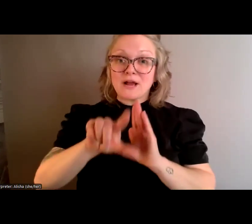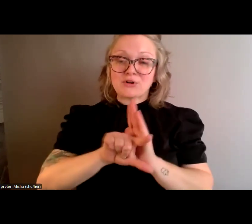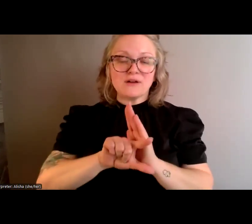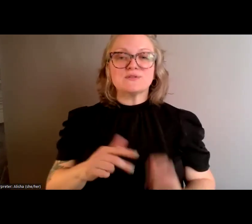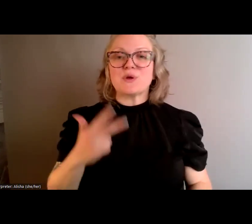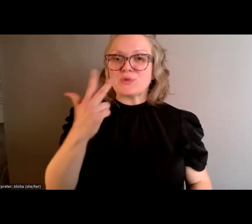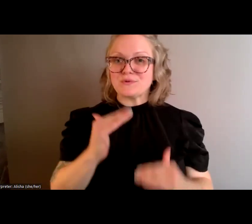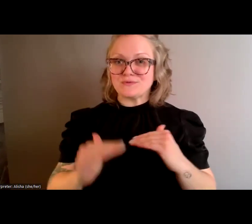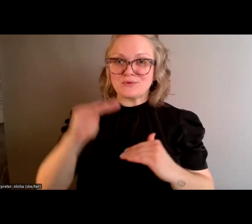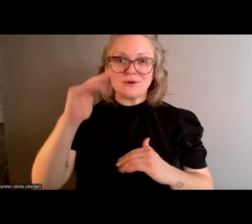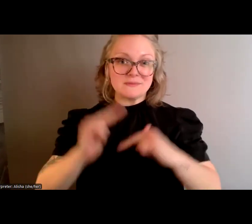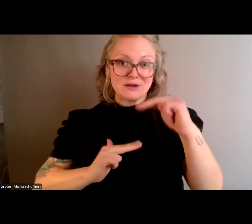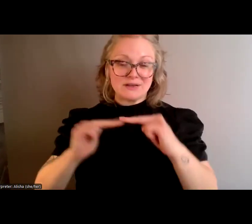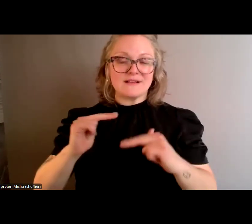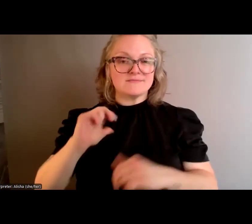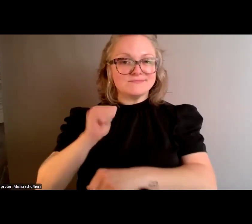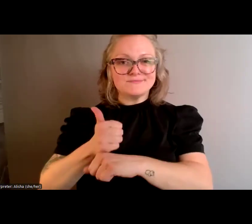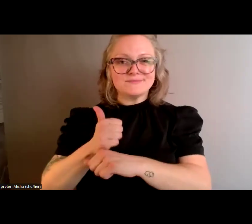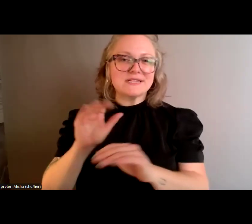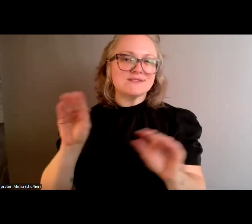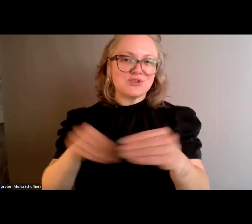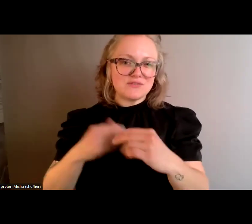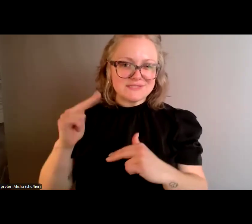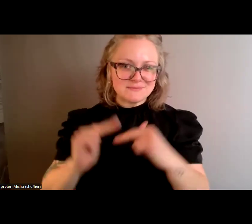has offices